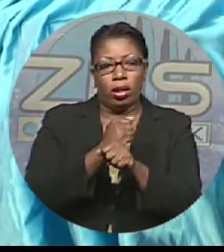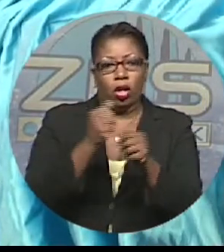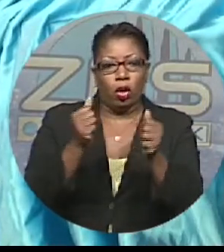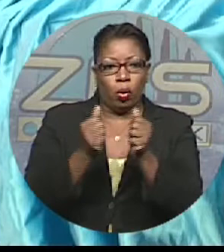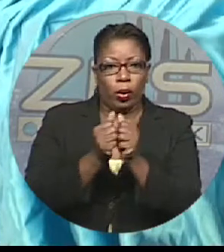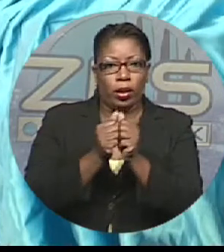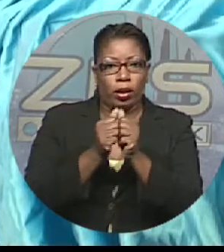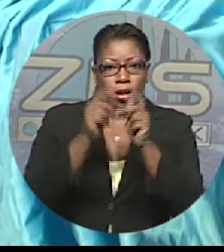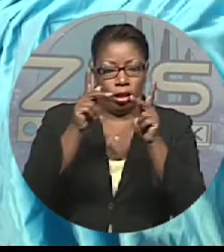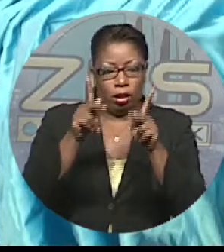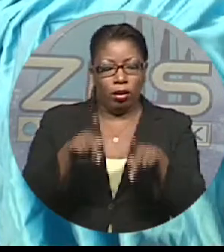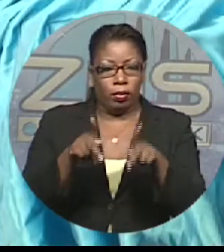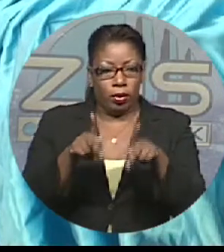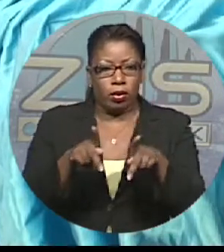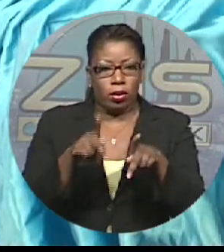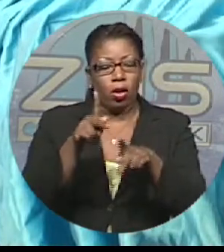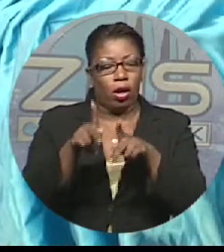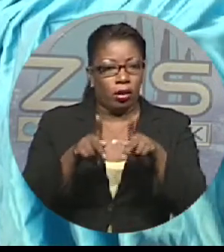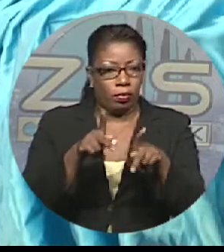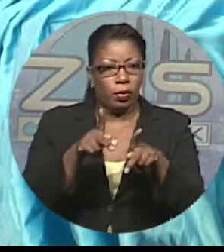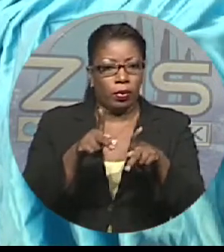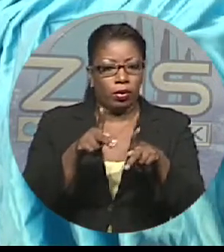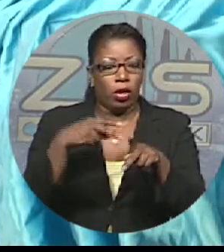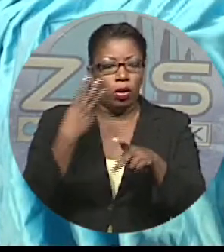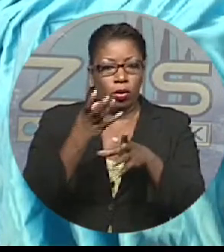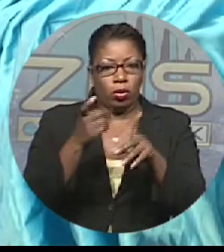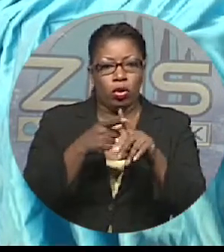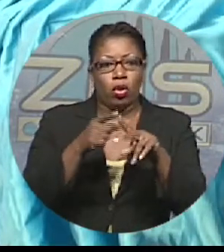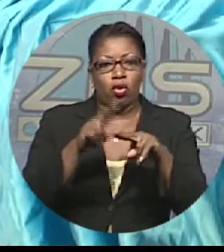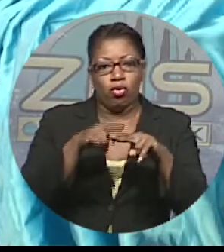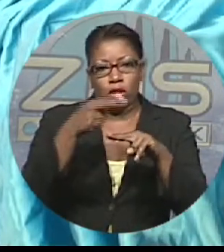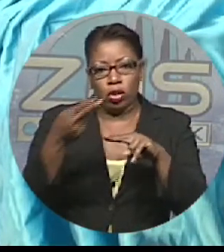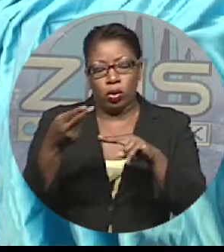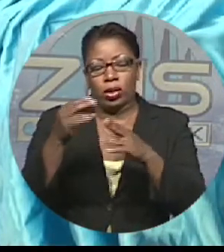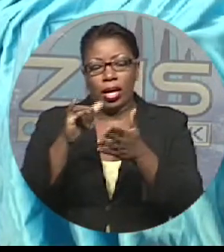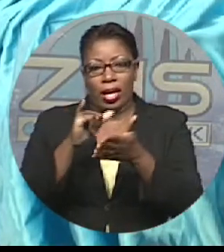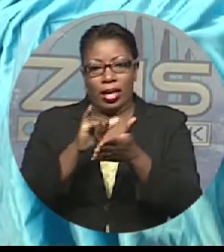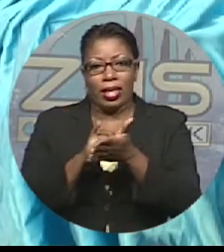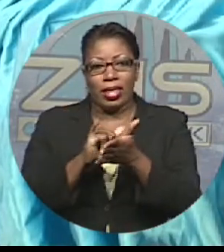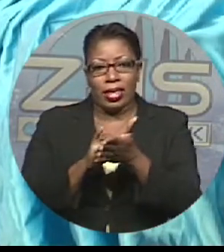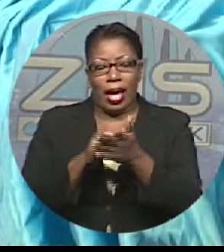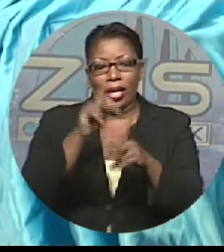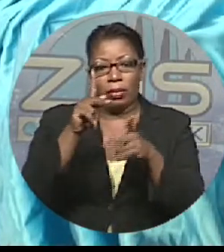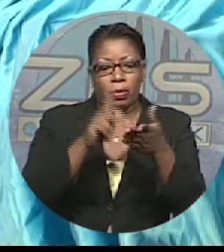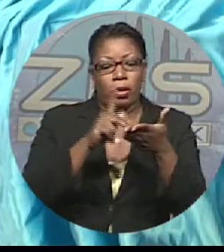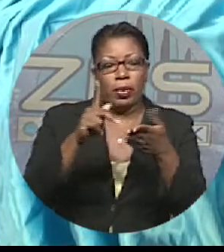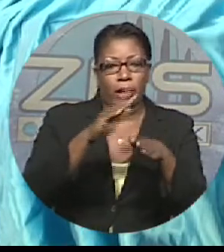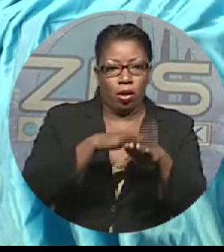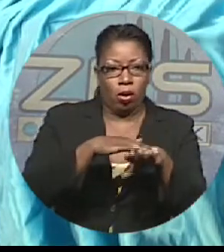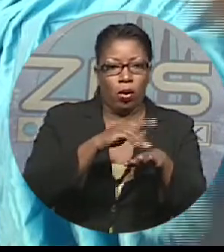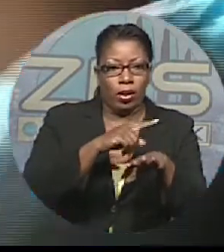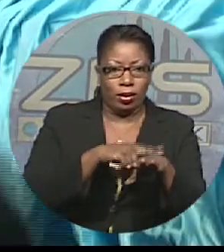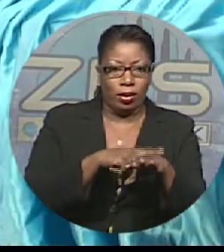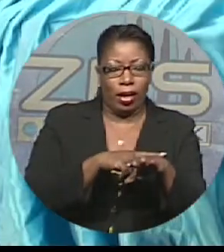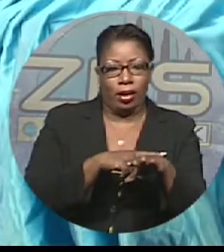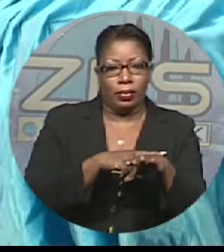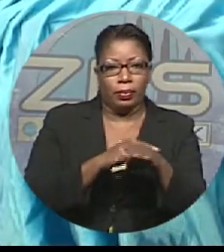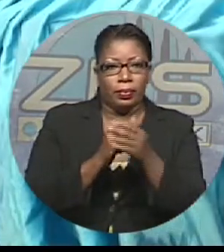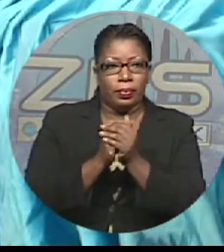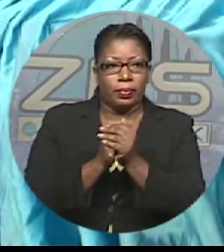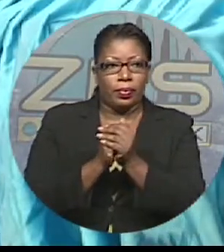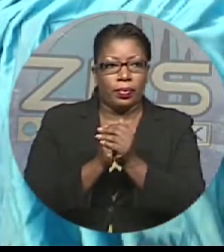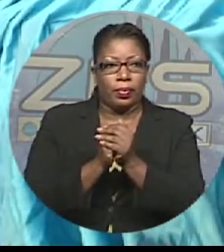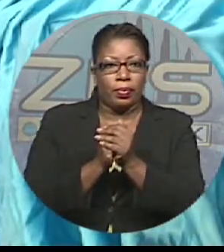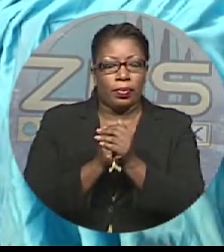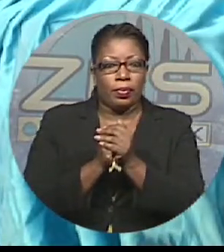in the fullness of time we will reduce that that level of delinquency. But the vast majority of the challenges that we face